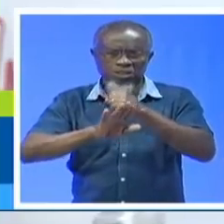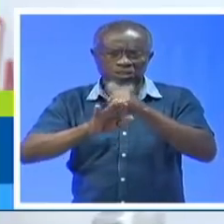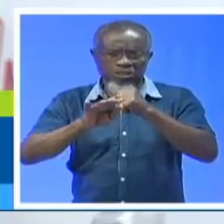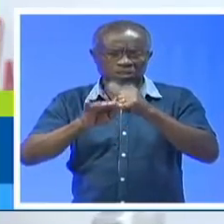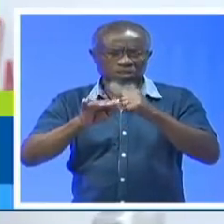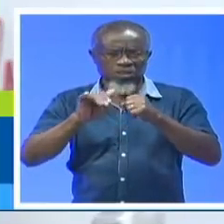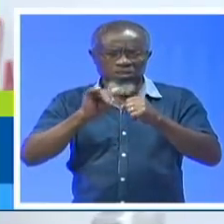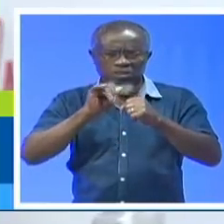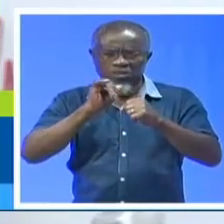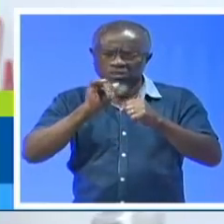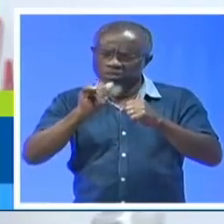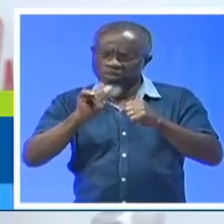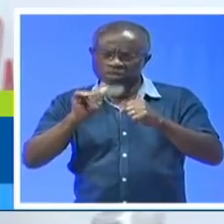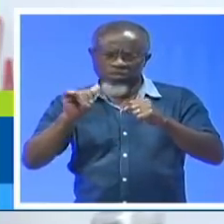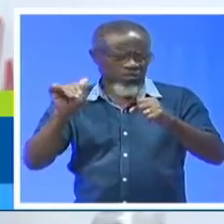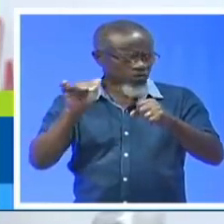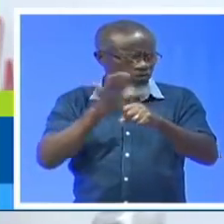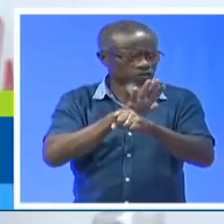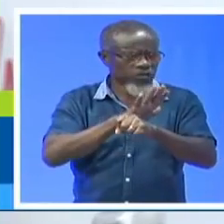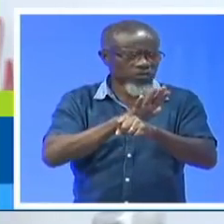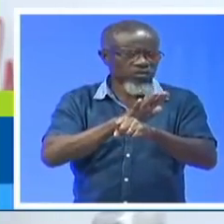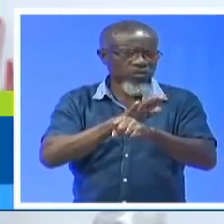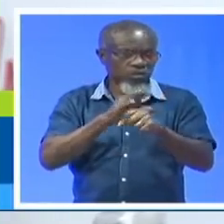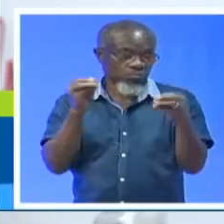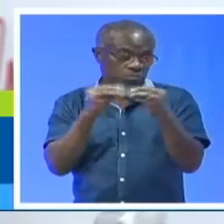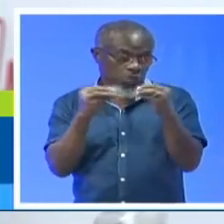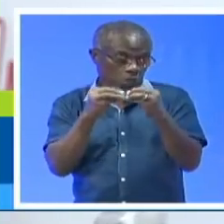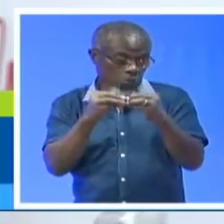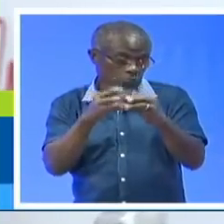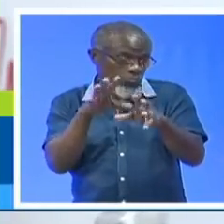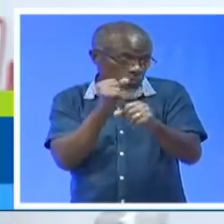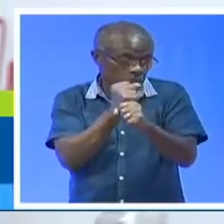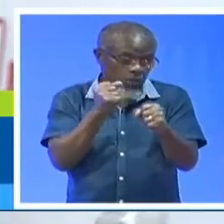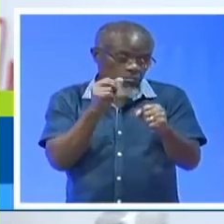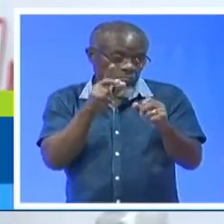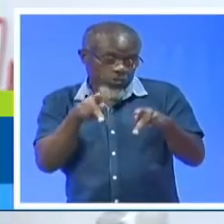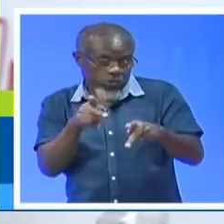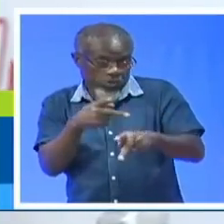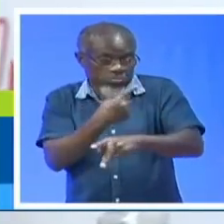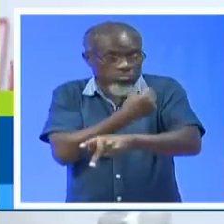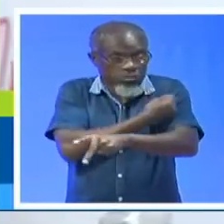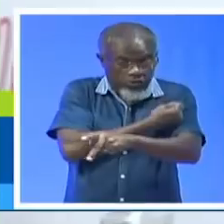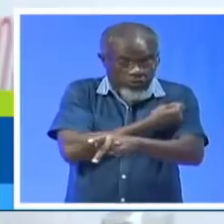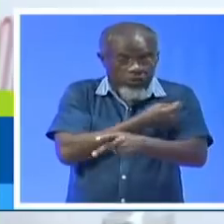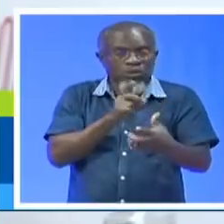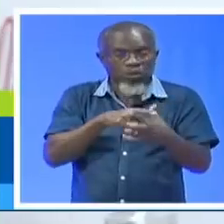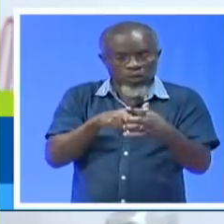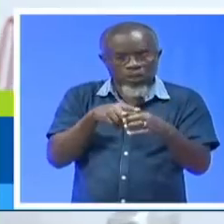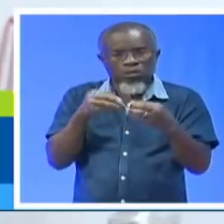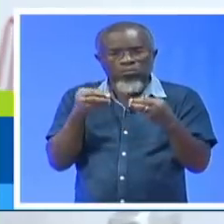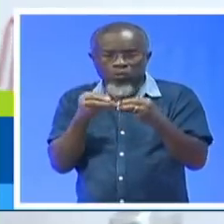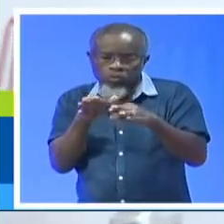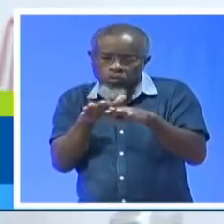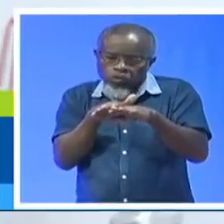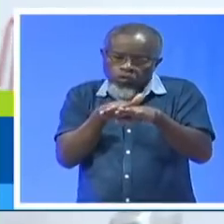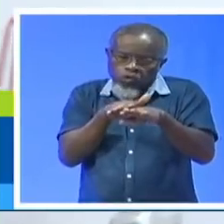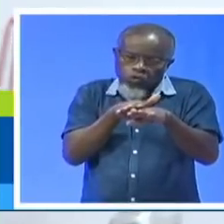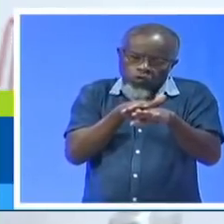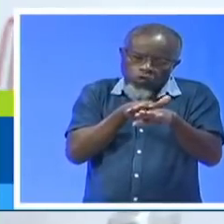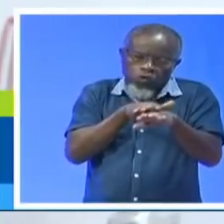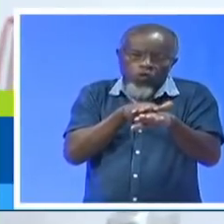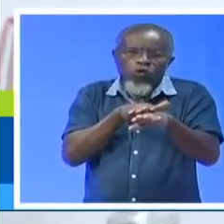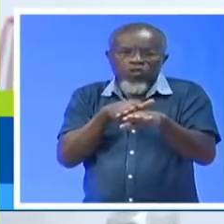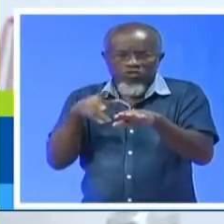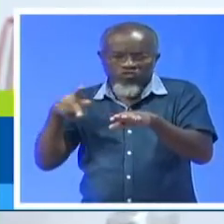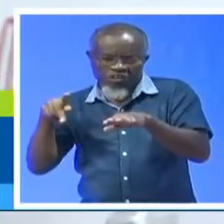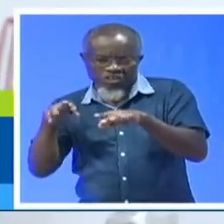nothing, the further we get in vaccinating the population, the slower the virus will be able to transmit itself. So